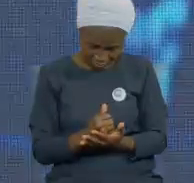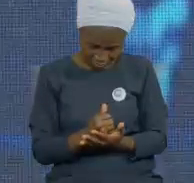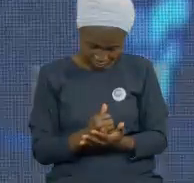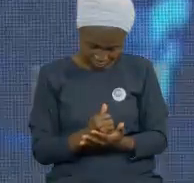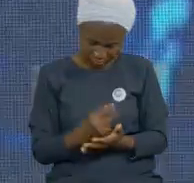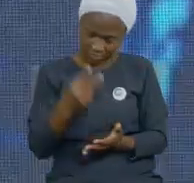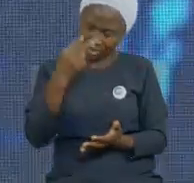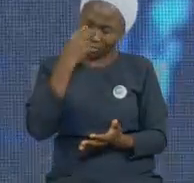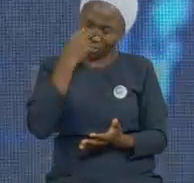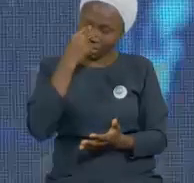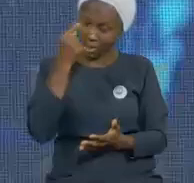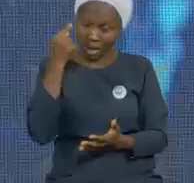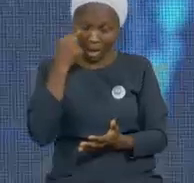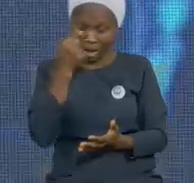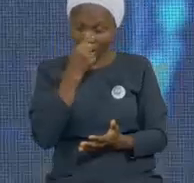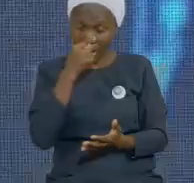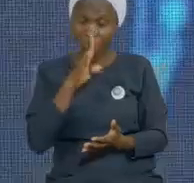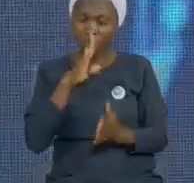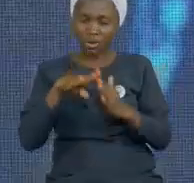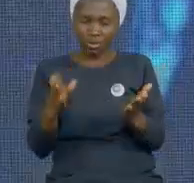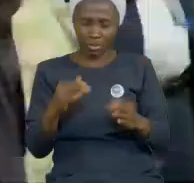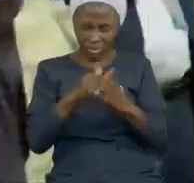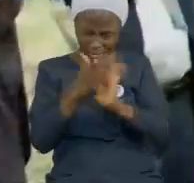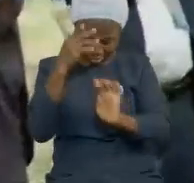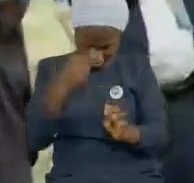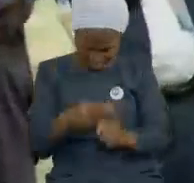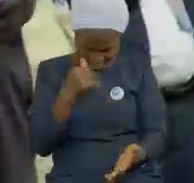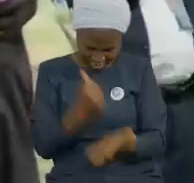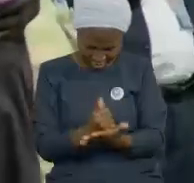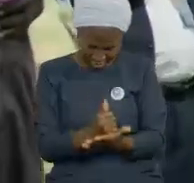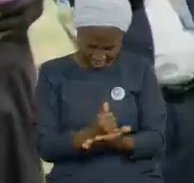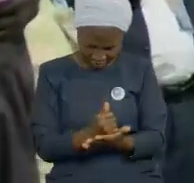Blind eyes be opened in Jesus' name.